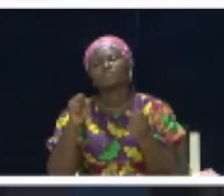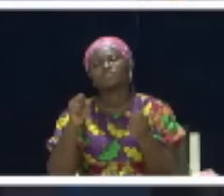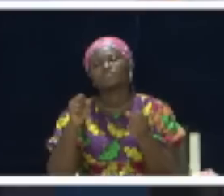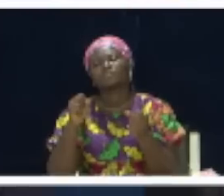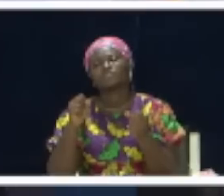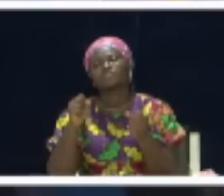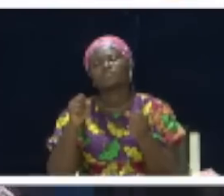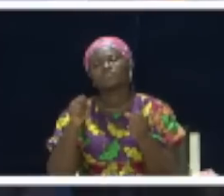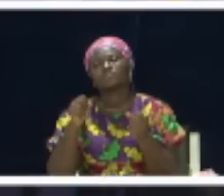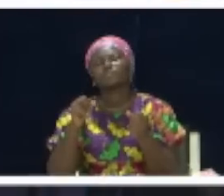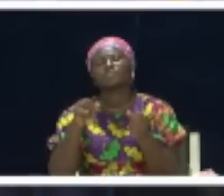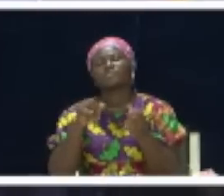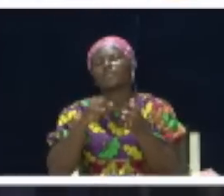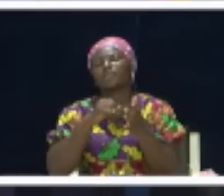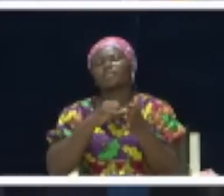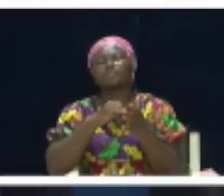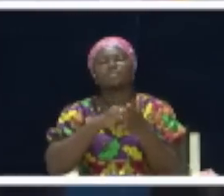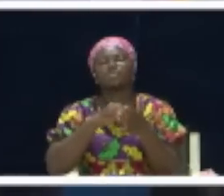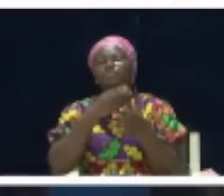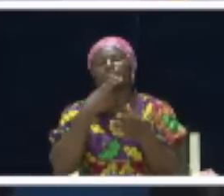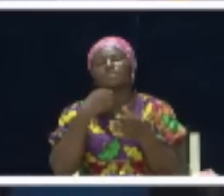soothes my doubts.